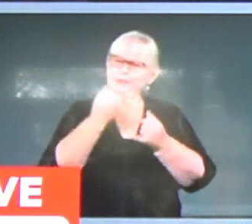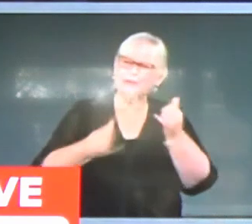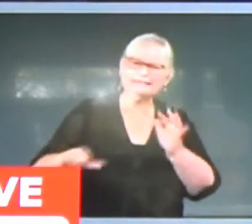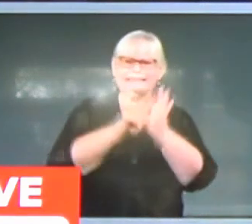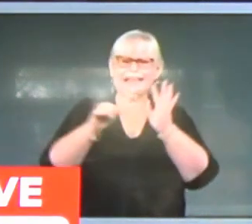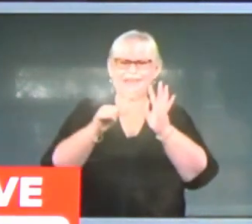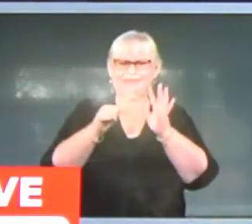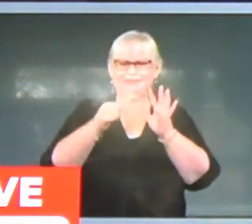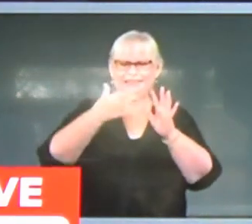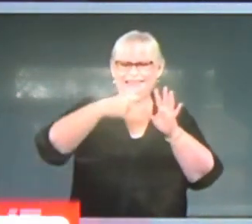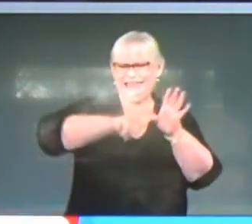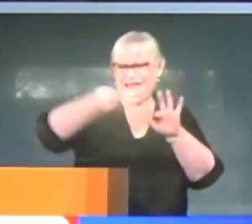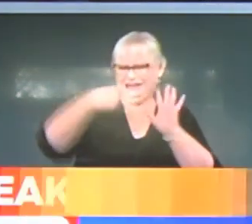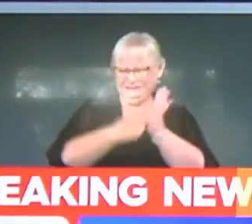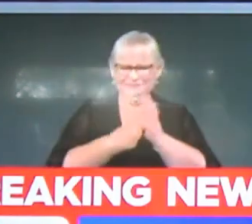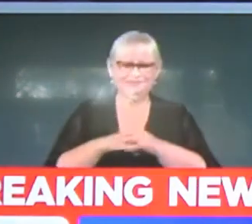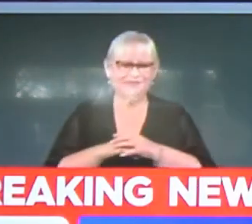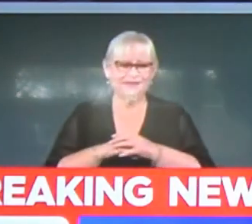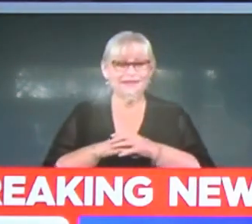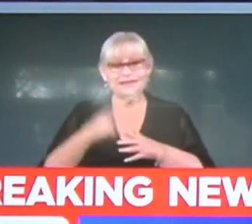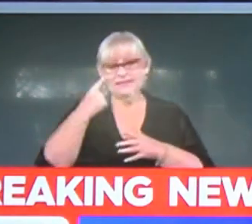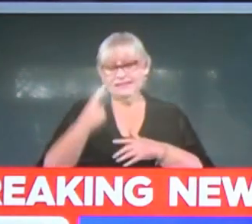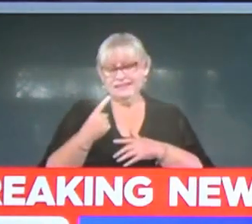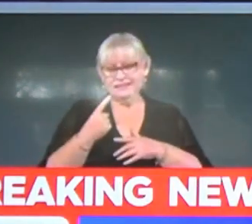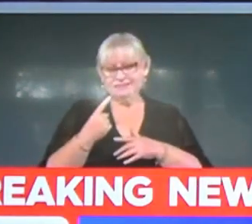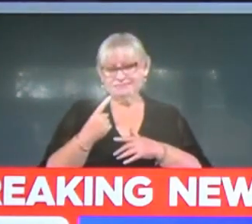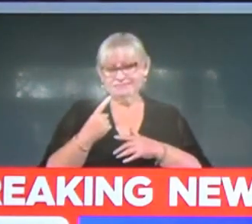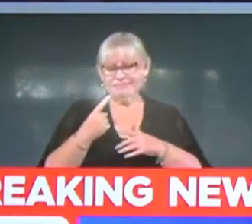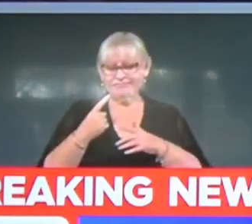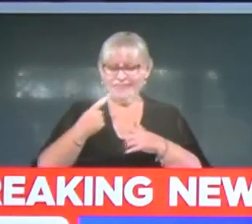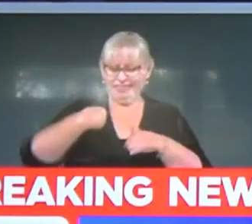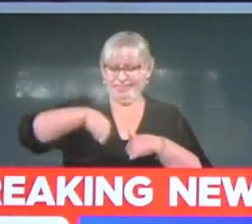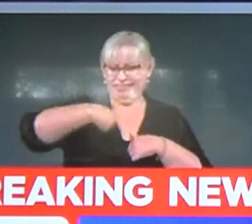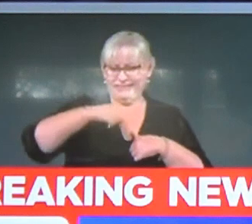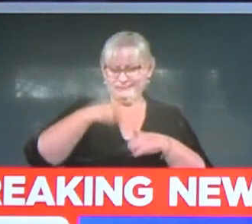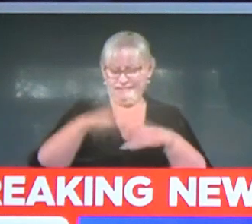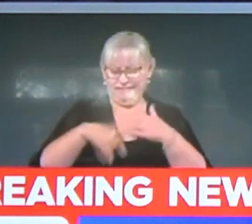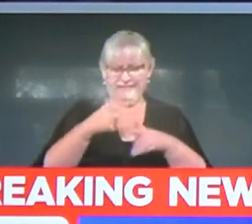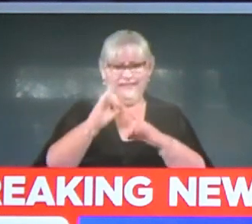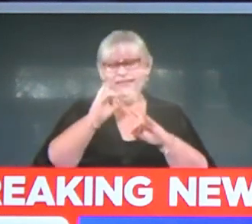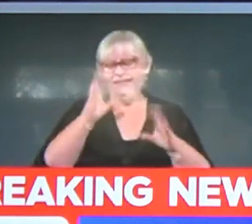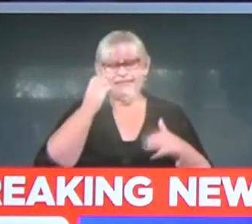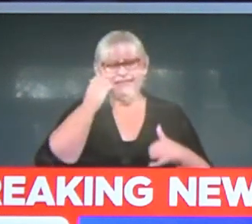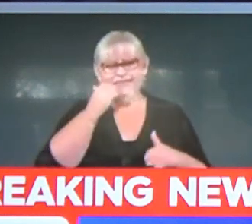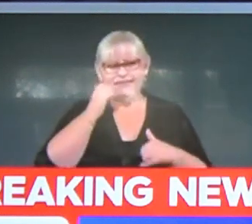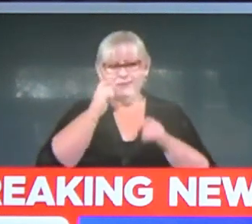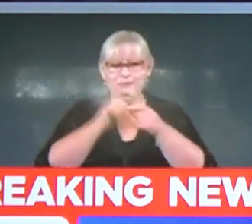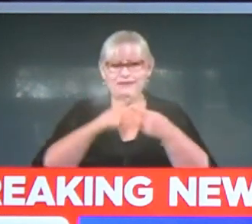year. And what we have seen unfold just this week has been demonstrating just that.